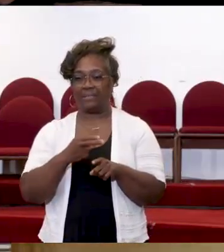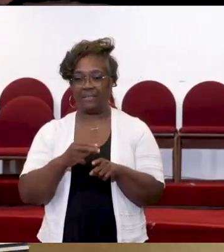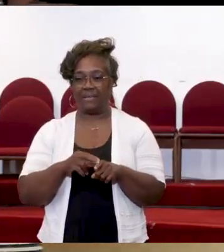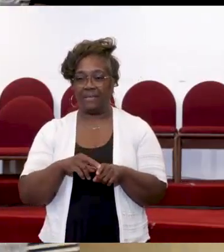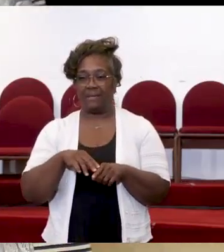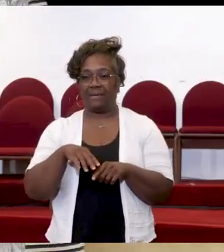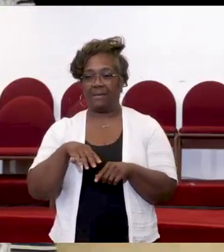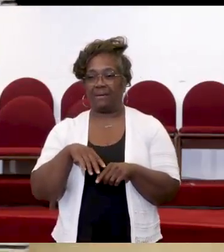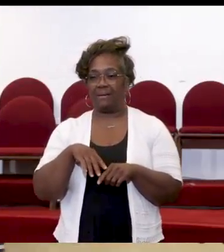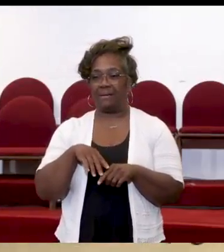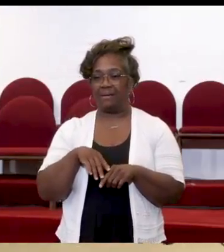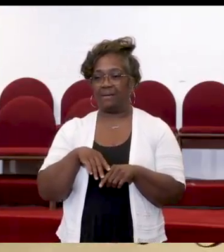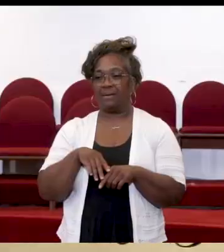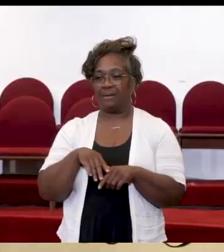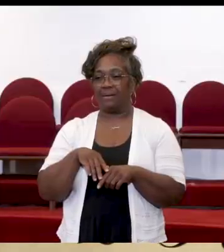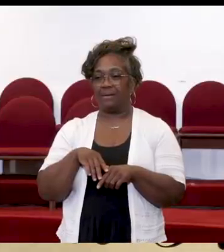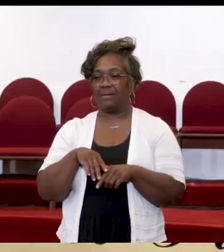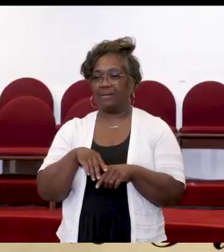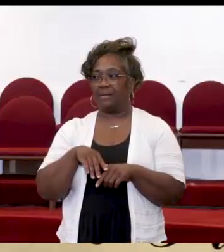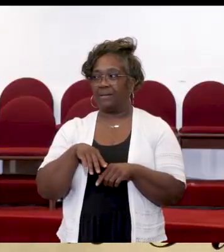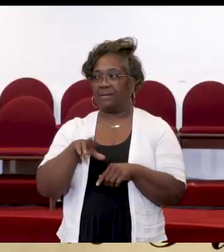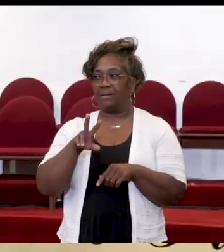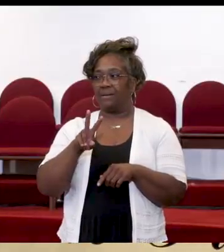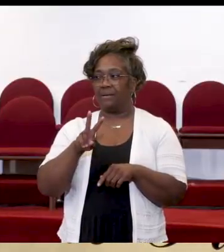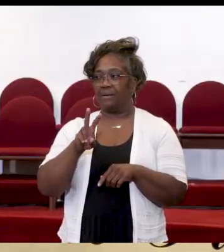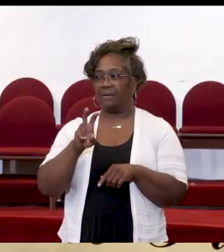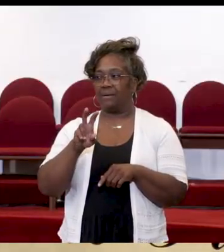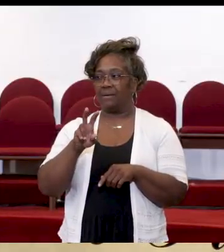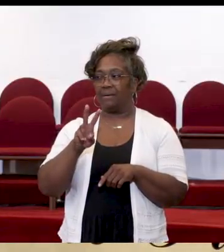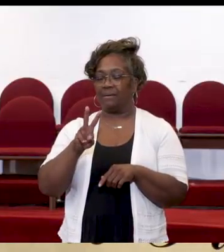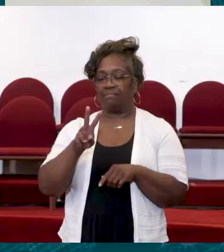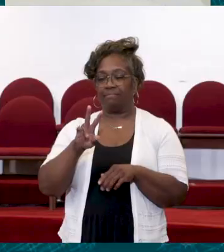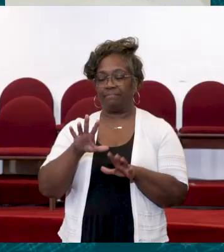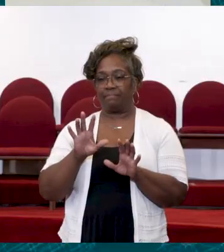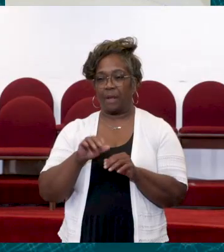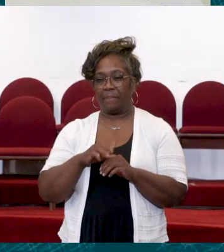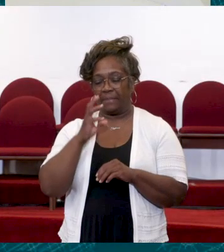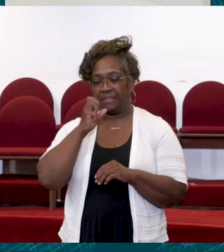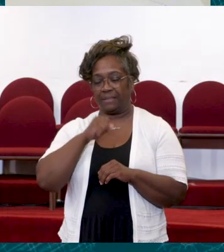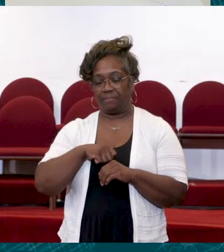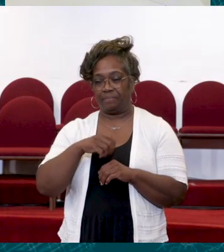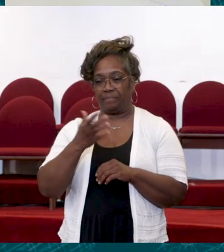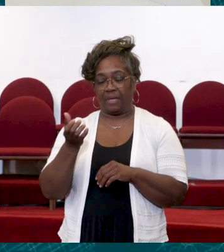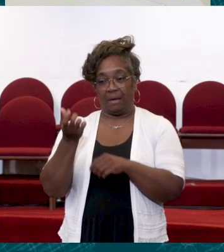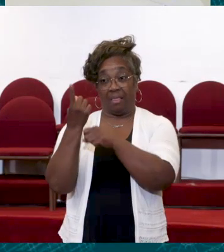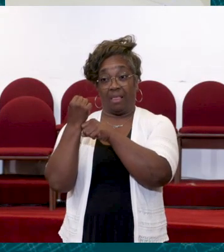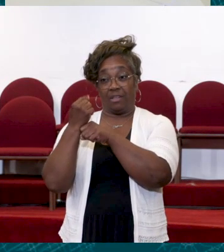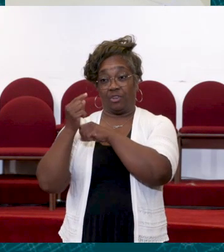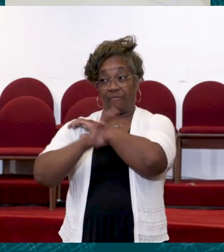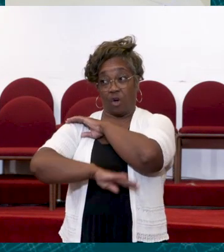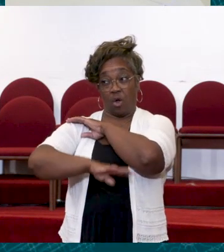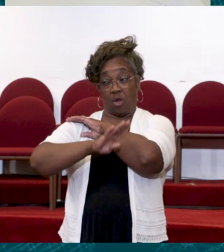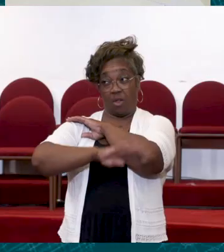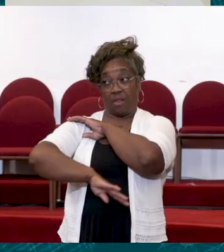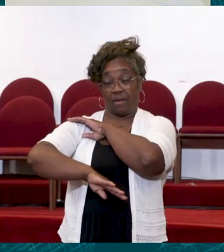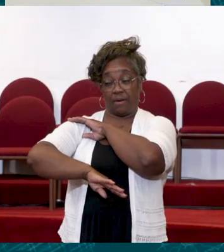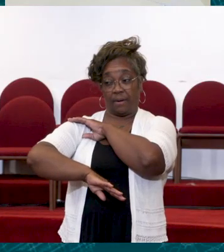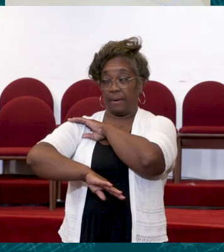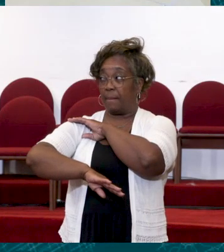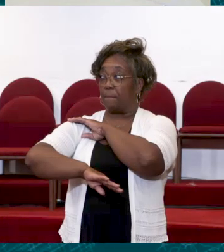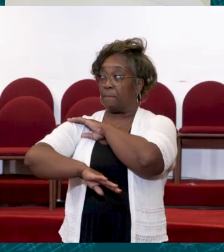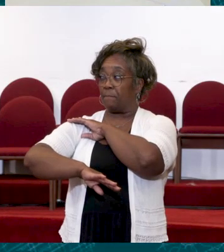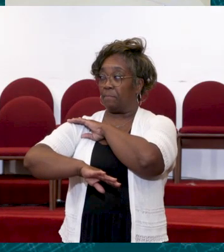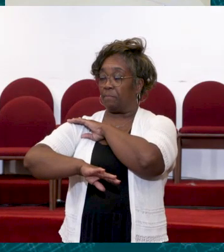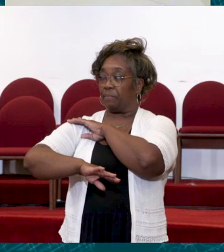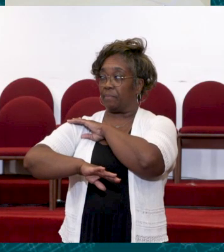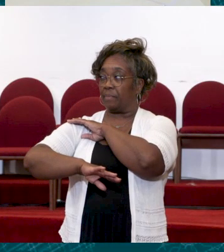here tonight. So I want to tell you about what they've been up to. So last fall, Van Dyke Lynch started, and Greenfield Park